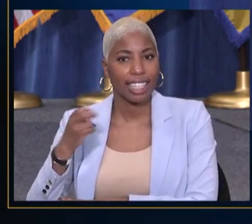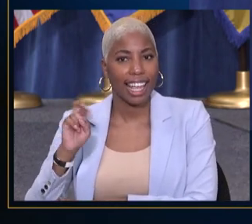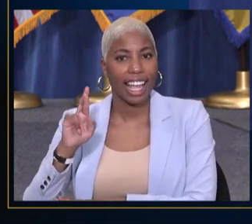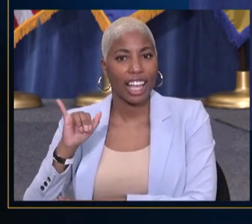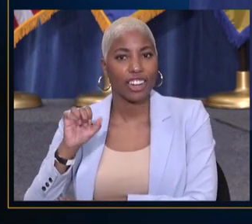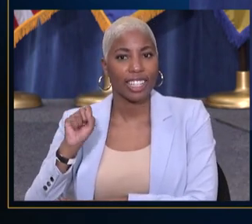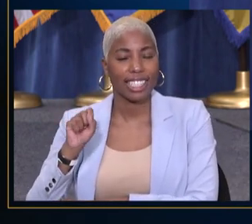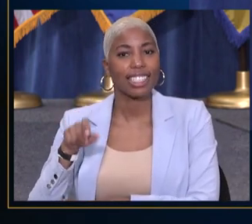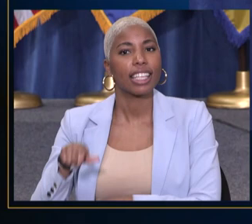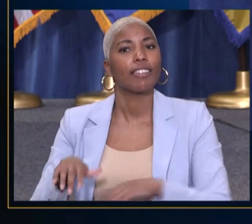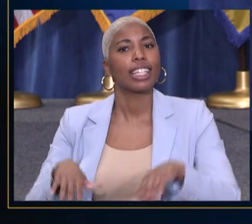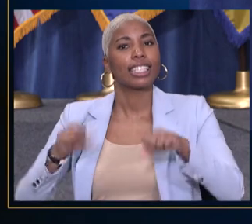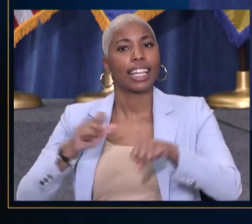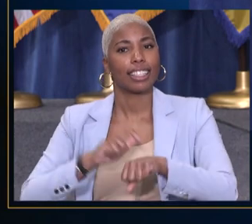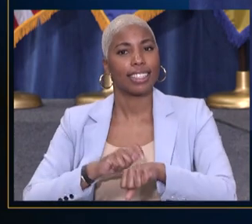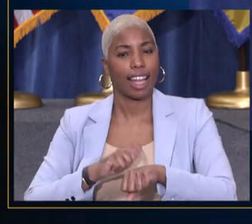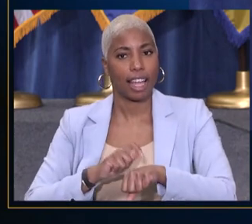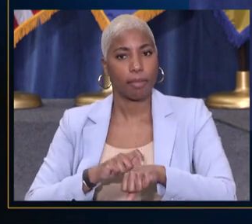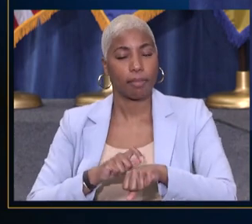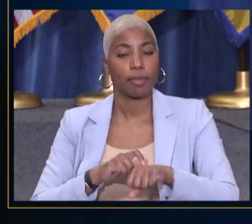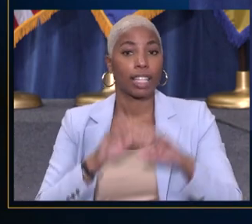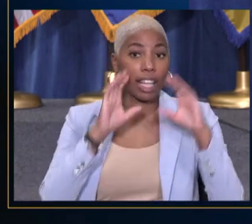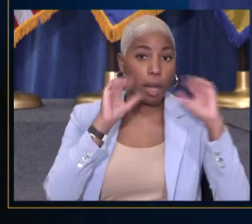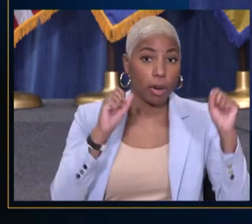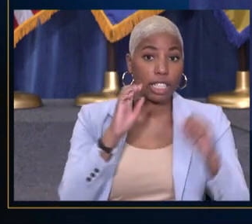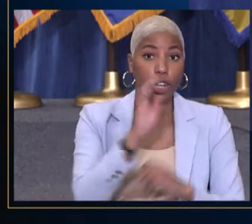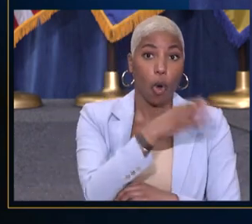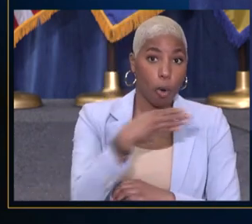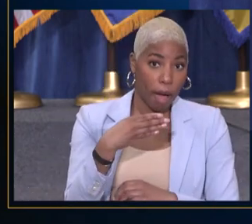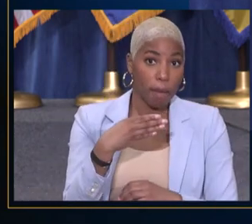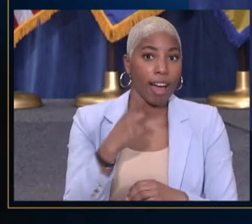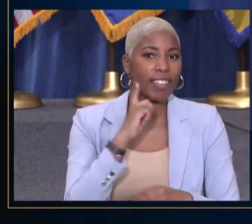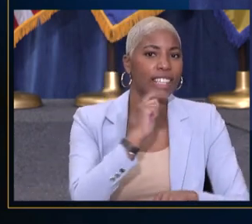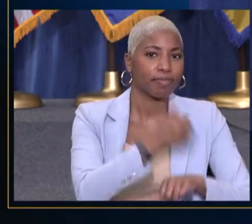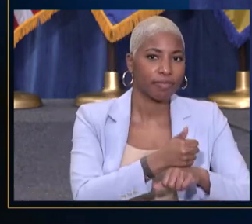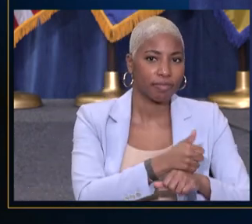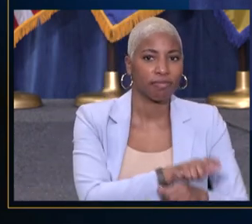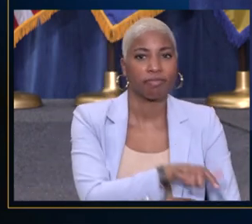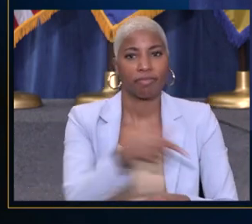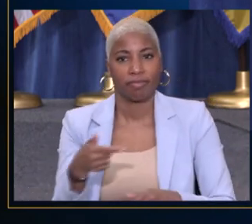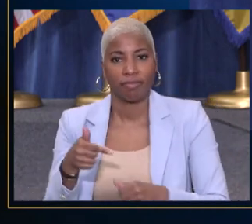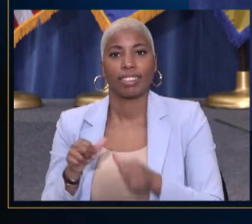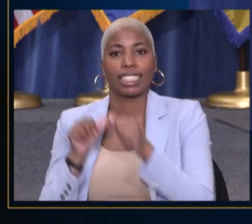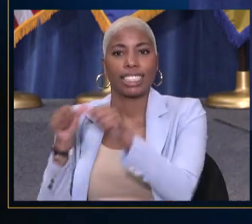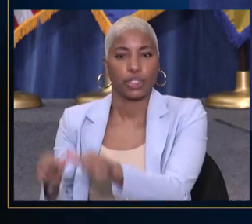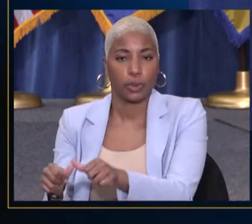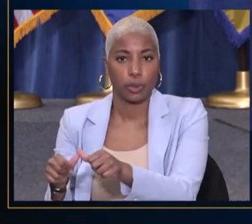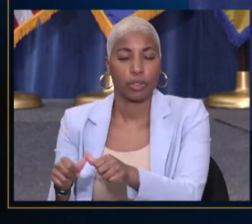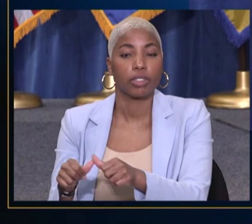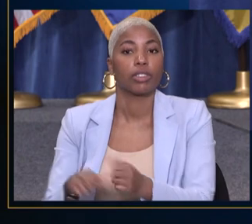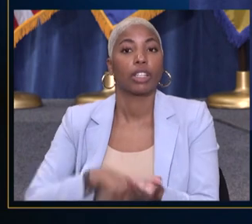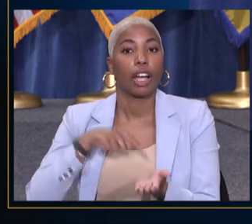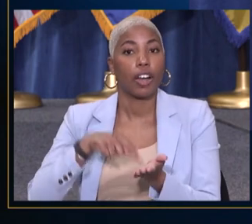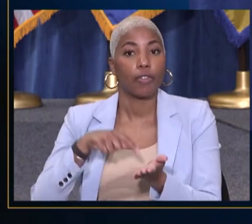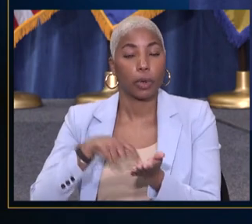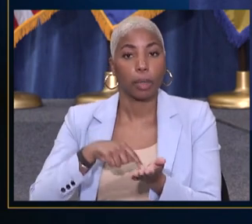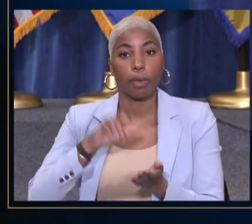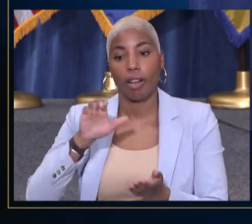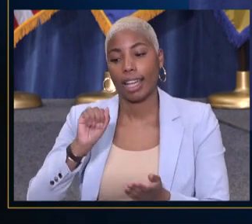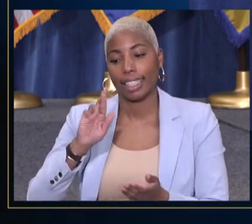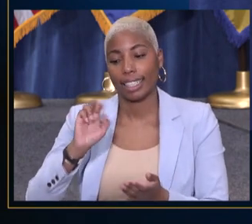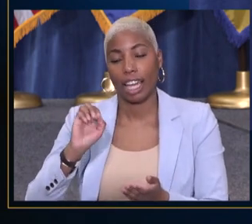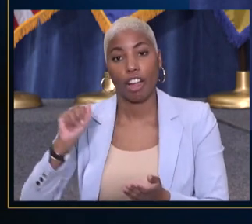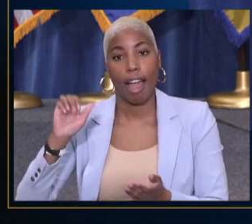taken the baton that President Obama handed to him. So Affordable Care Act has changed millions of